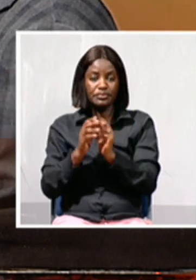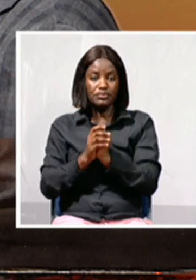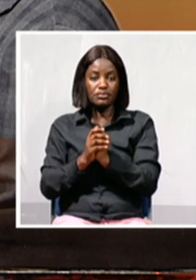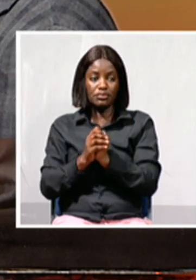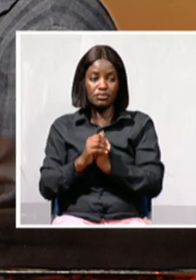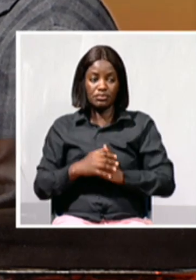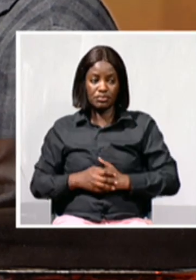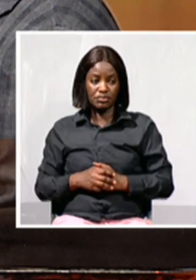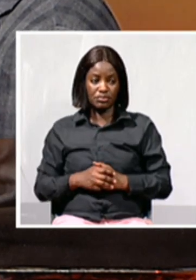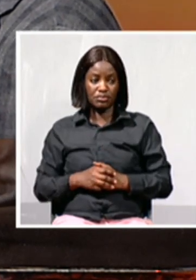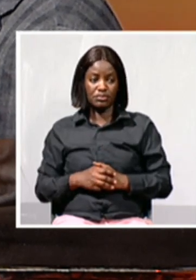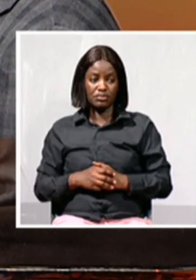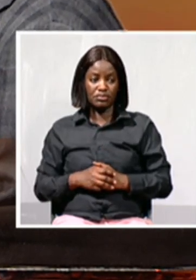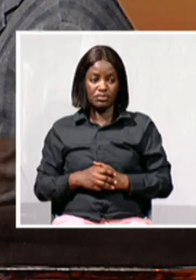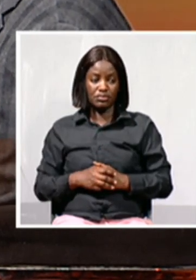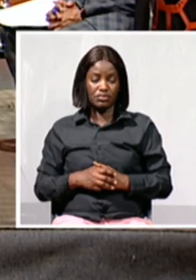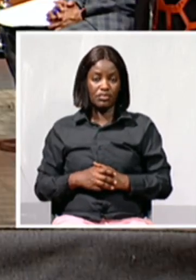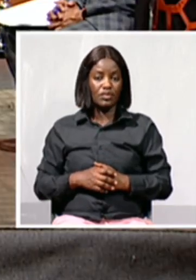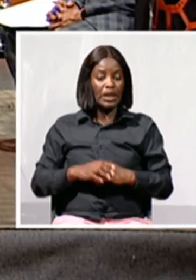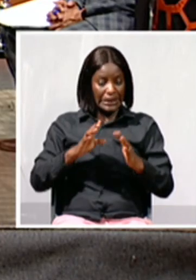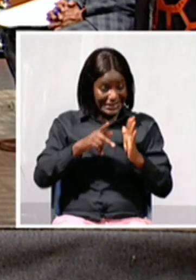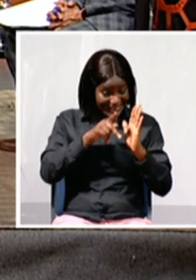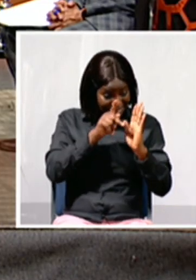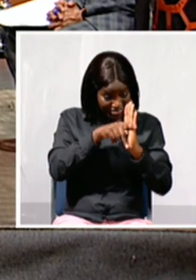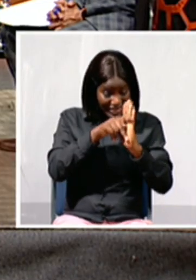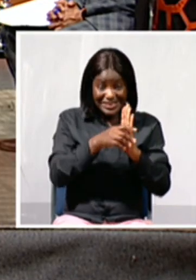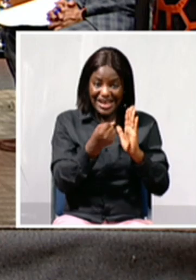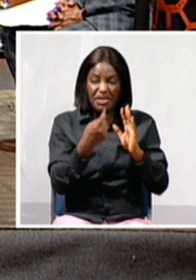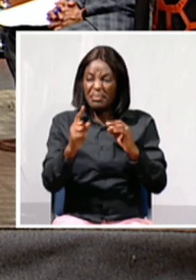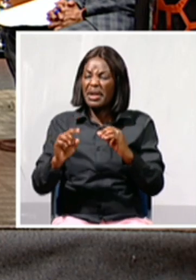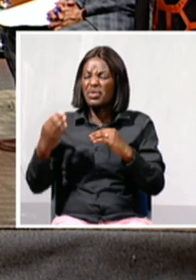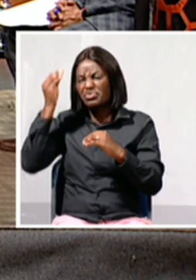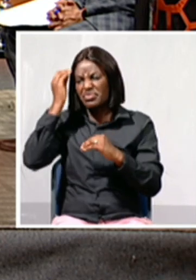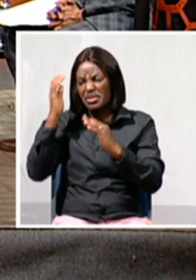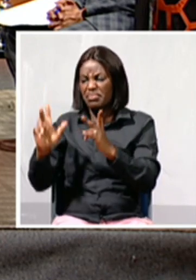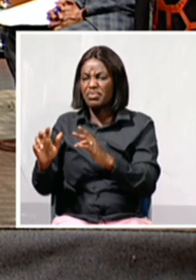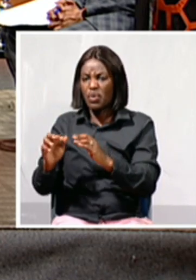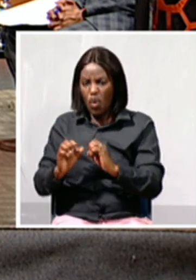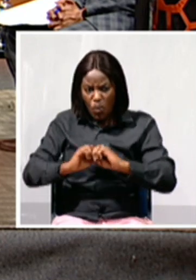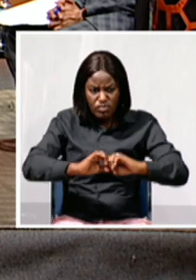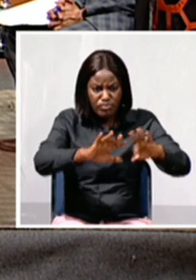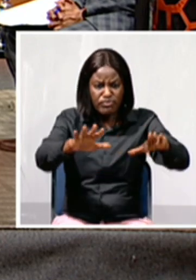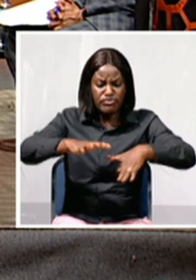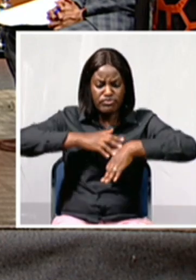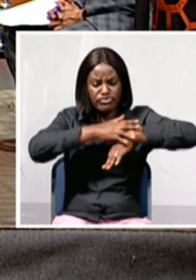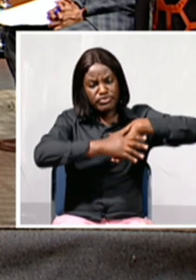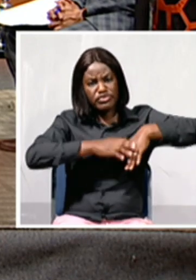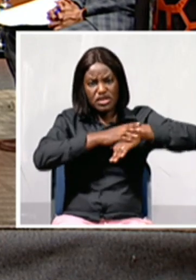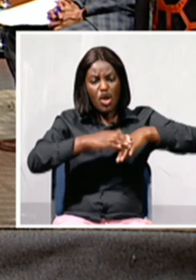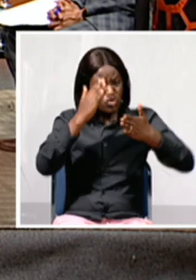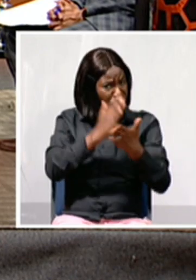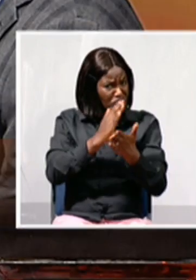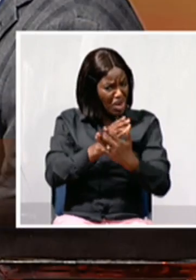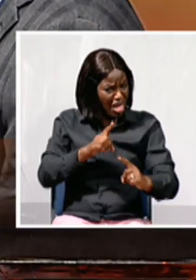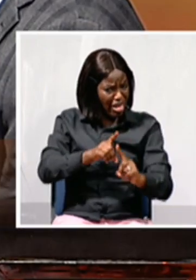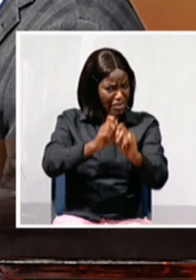adhere to. That may be in place. And How then do we we ensure also- that they actually comply with it? Yeah, and then they also, on a monthly basis, are supposed